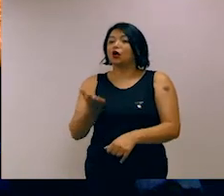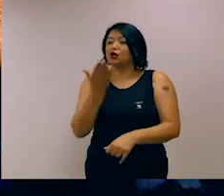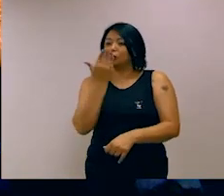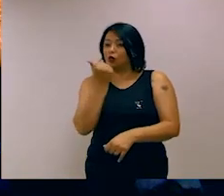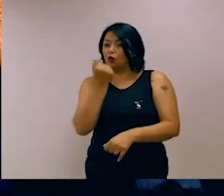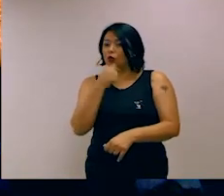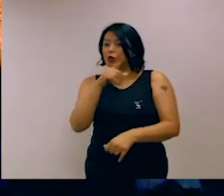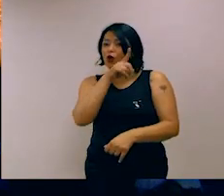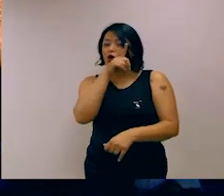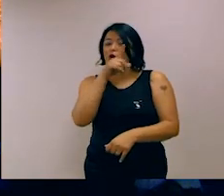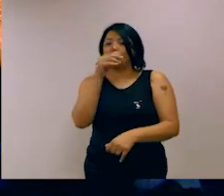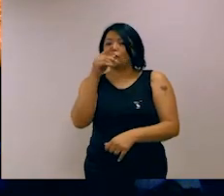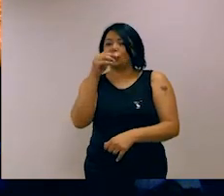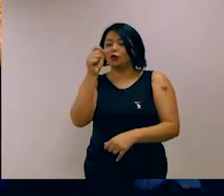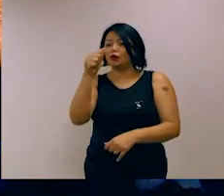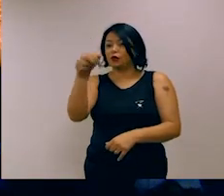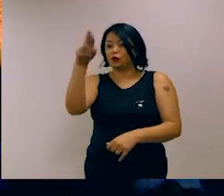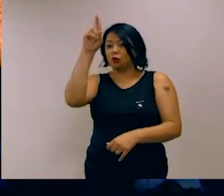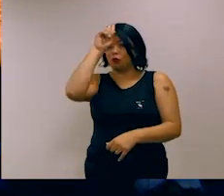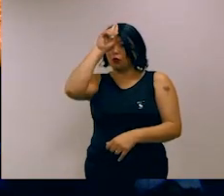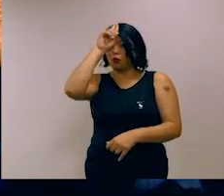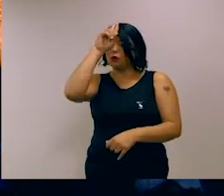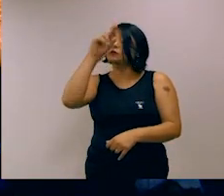the traditional food trucks outside.